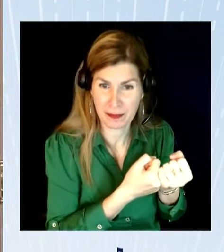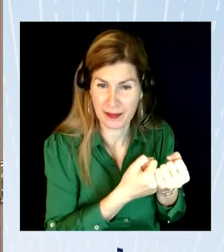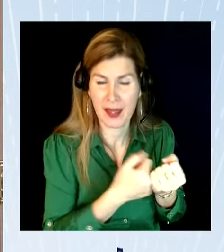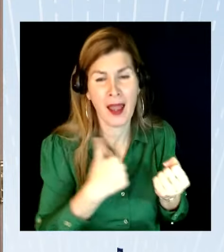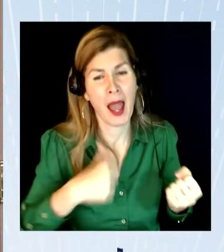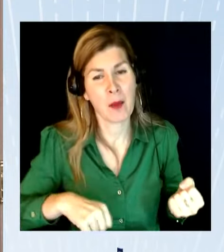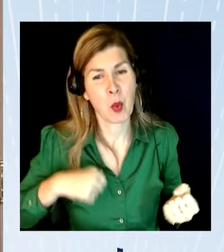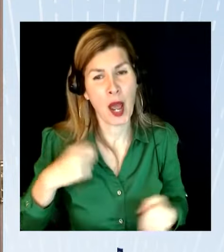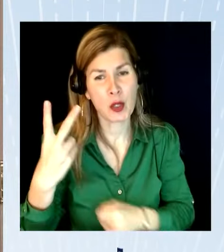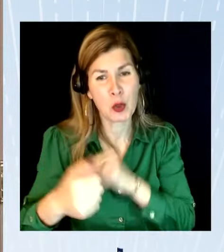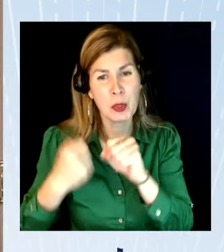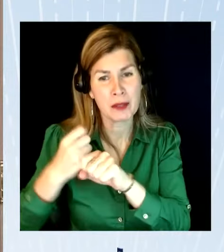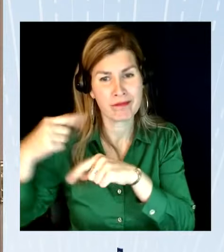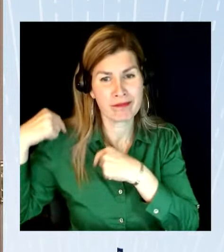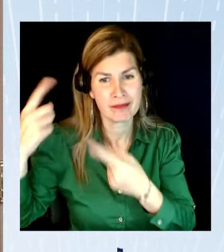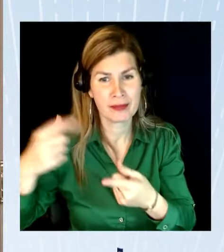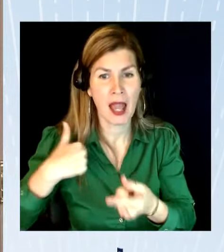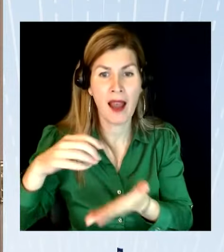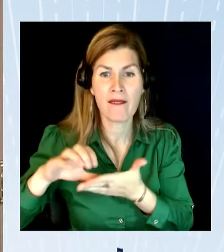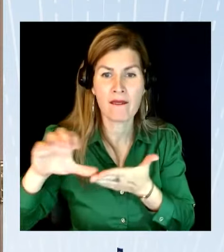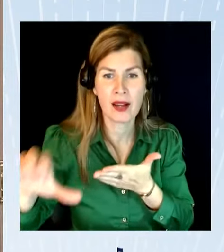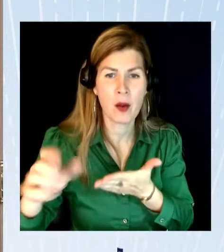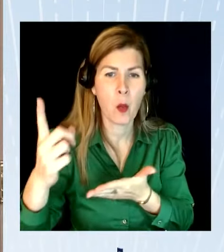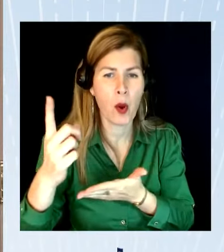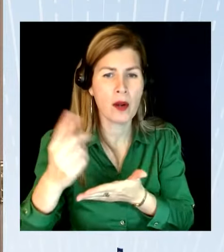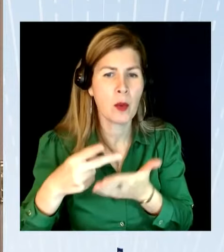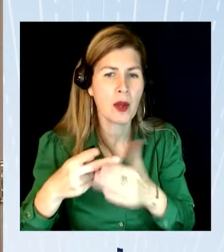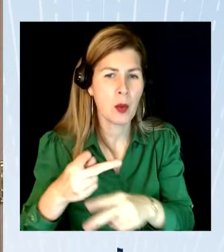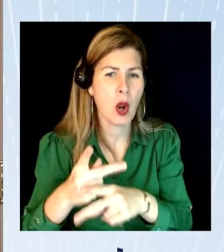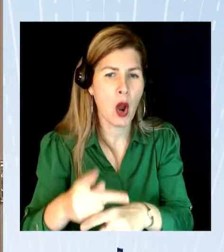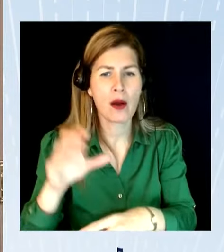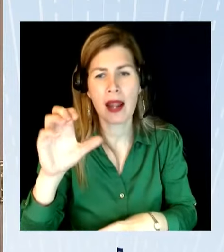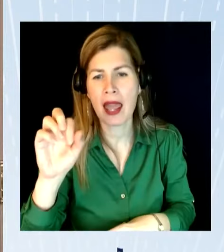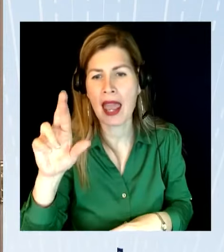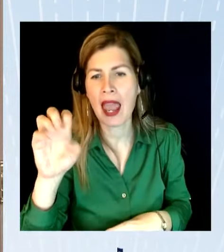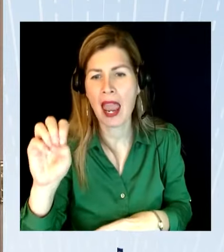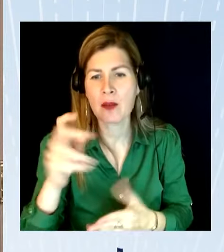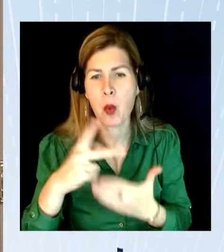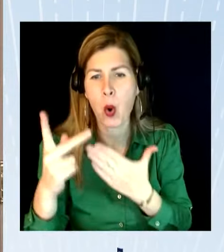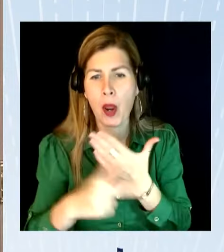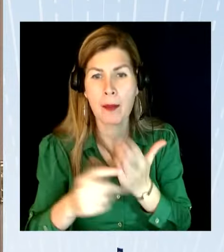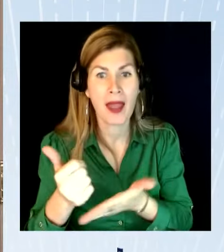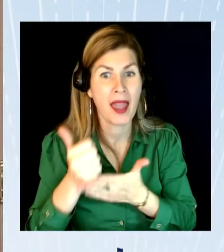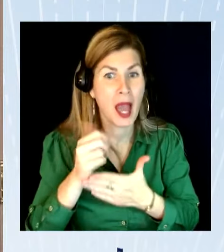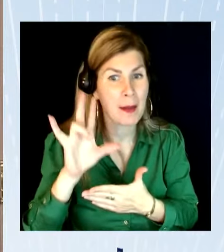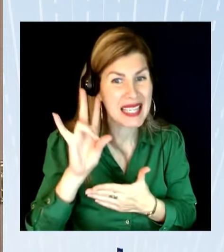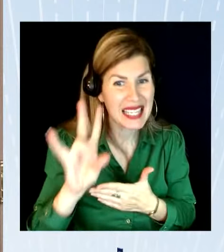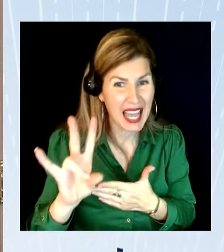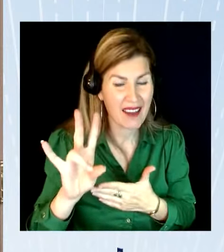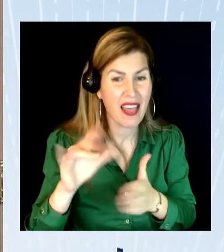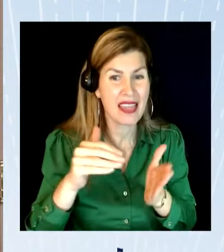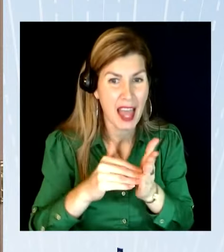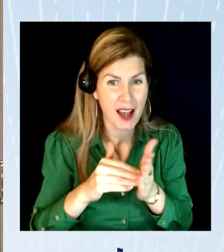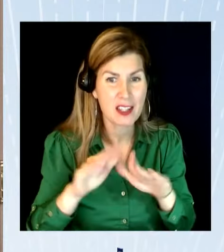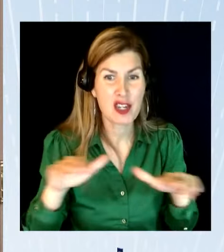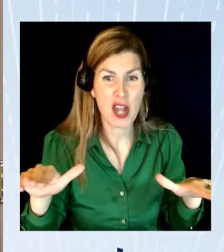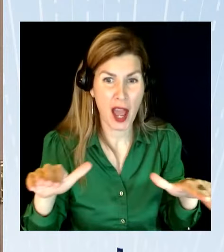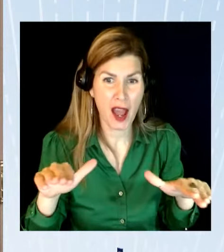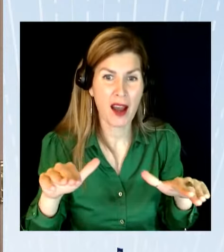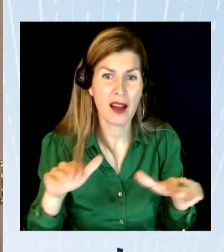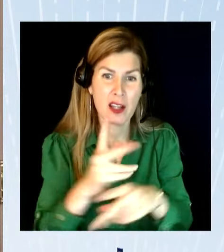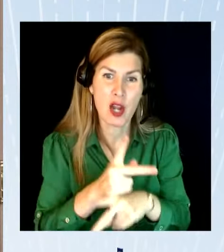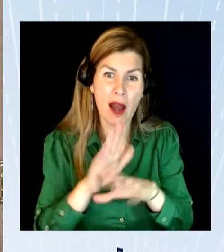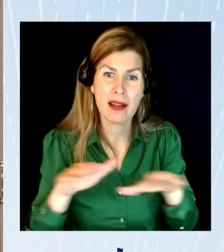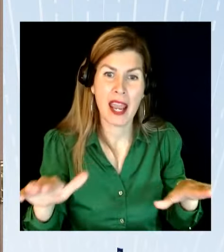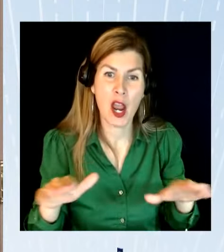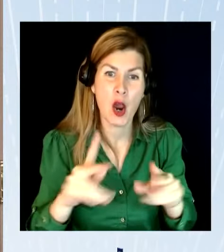I've funded something we call the Commonwealth Cares Program, which has kept 7,000 child care programs open in